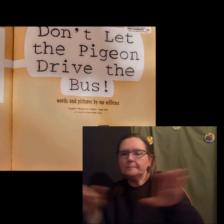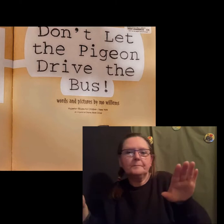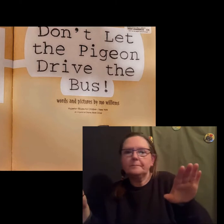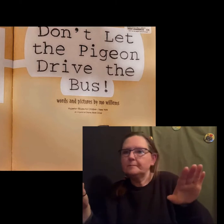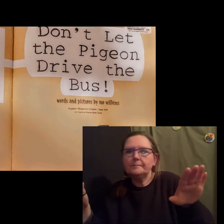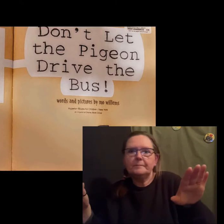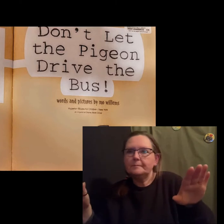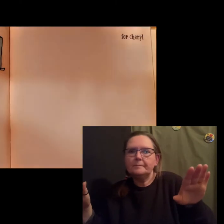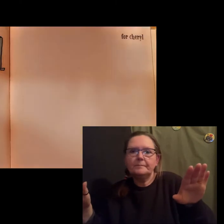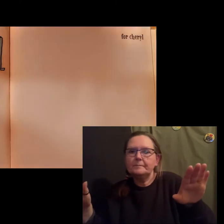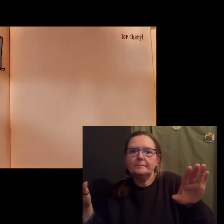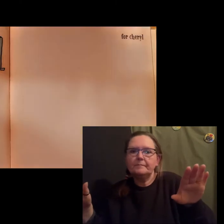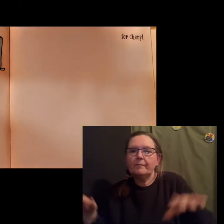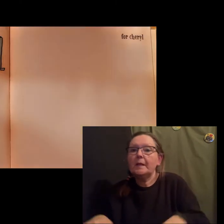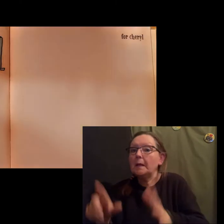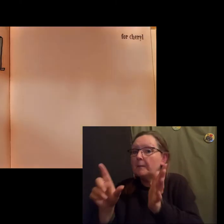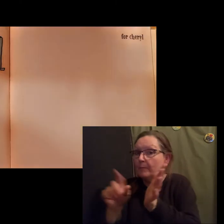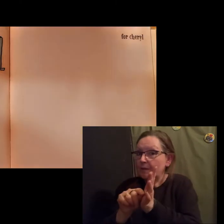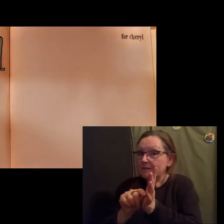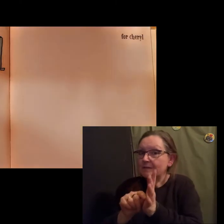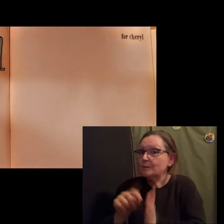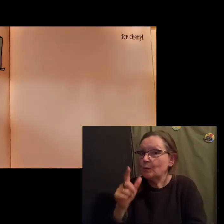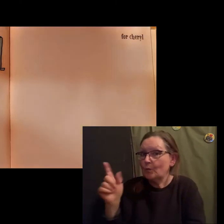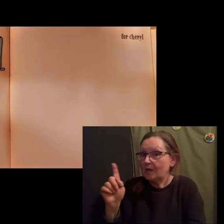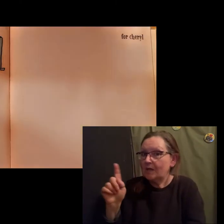This book is published by Hyperion.